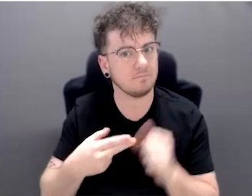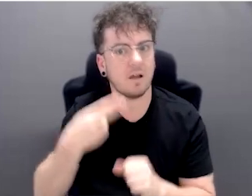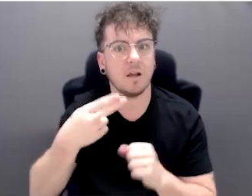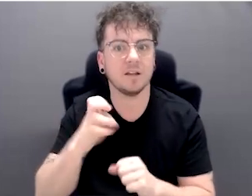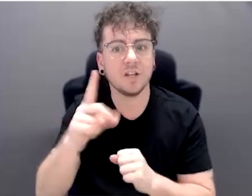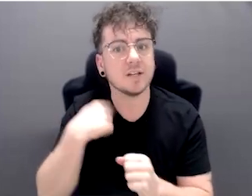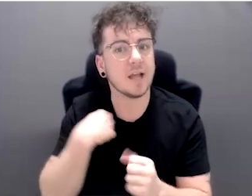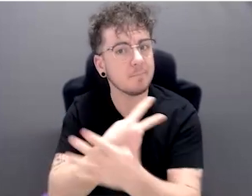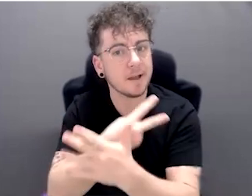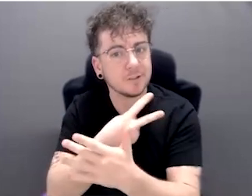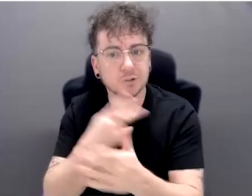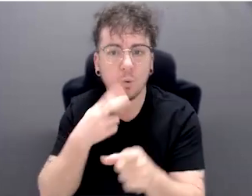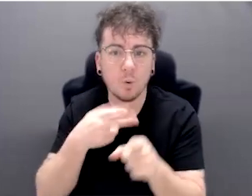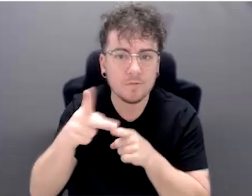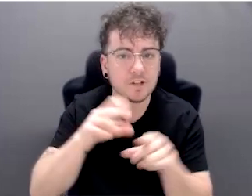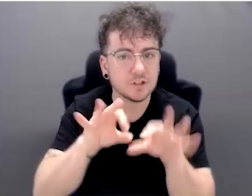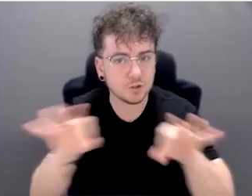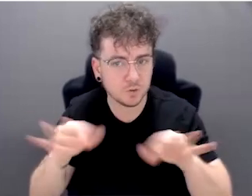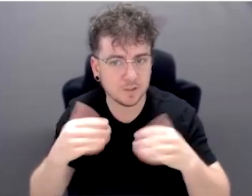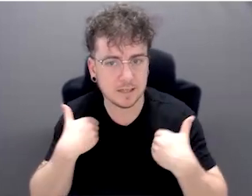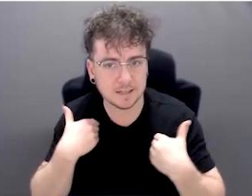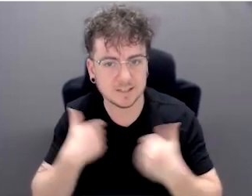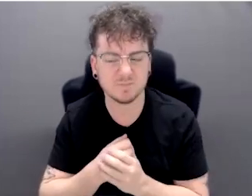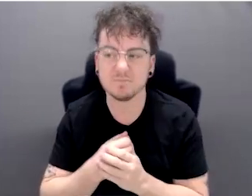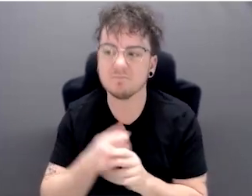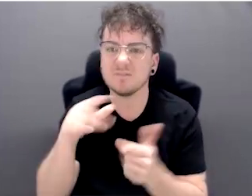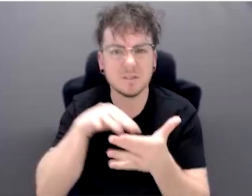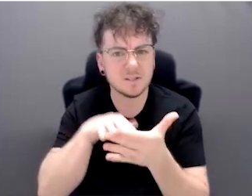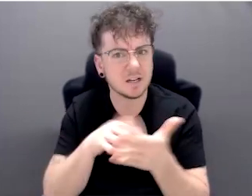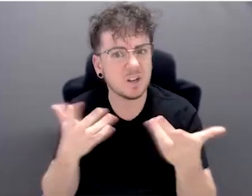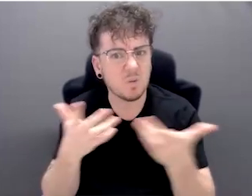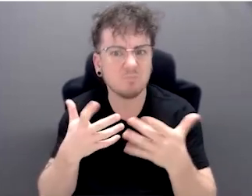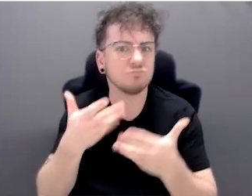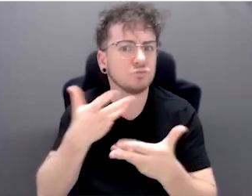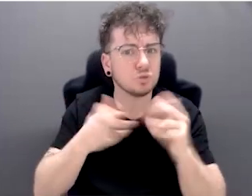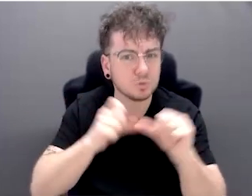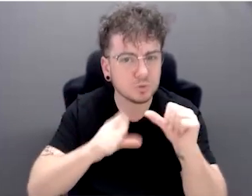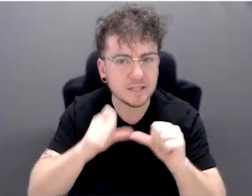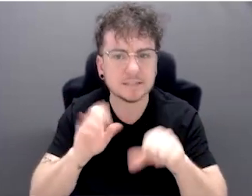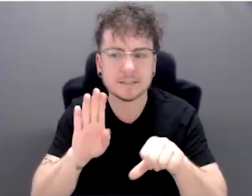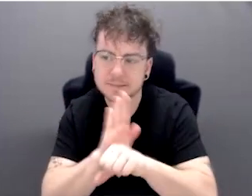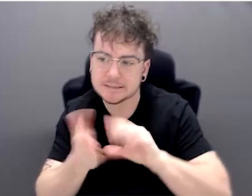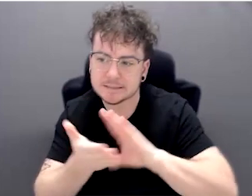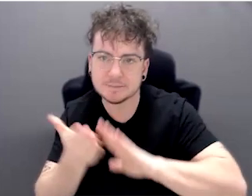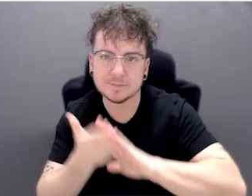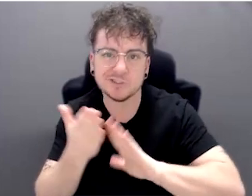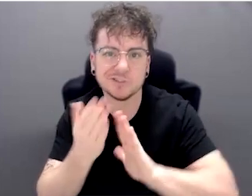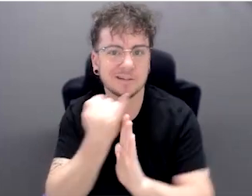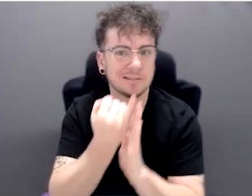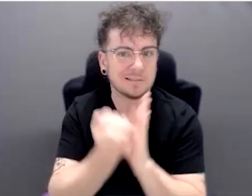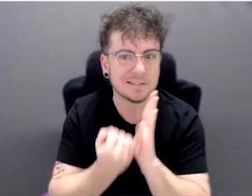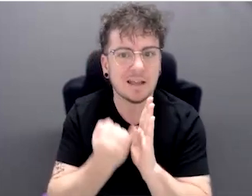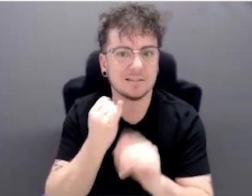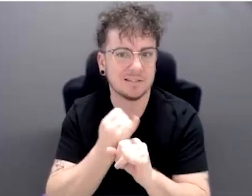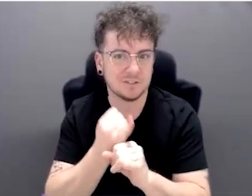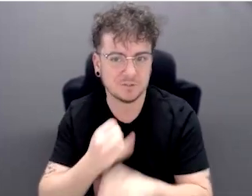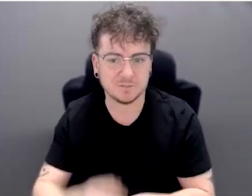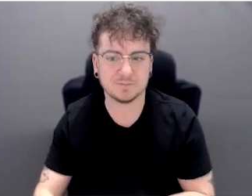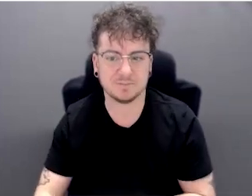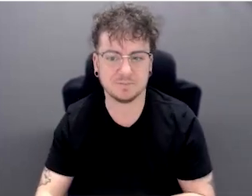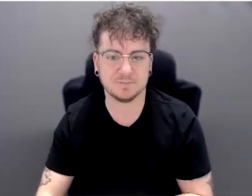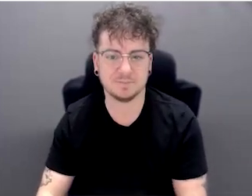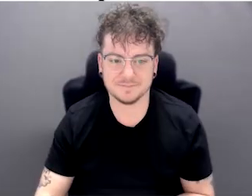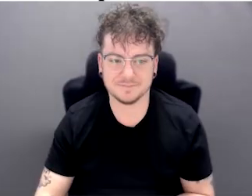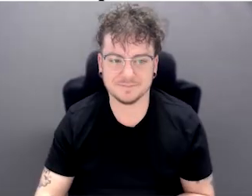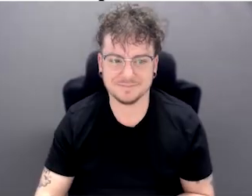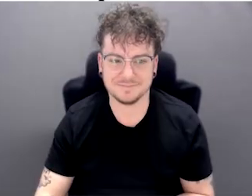degree. Their fields of study included social sciences, business administration, and industrial design. Next slide,